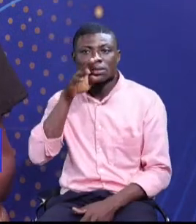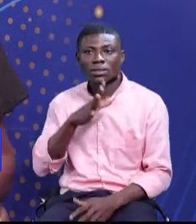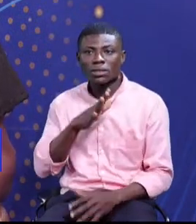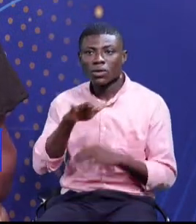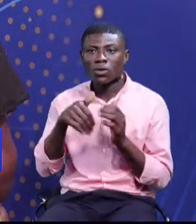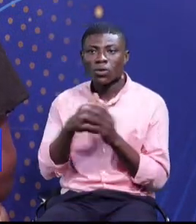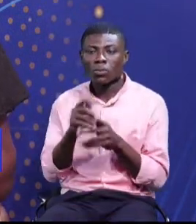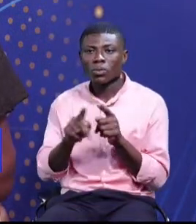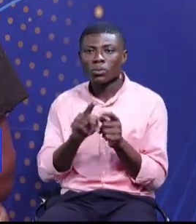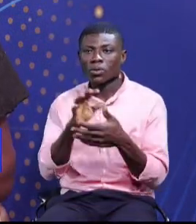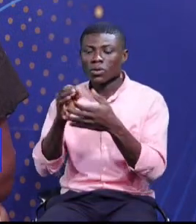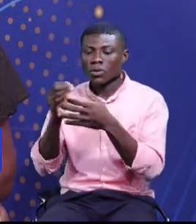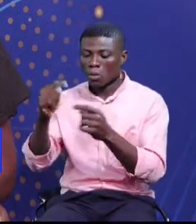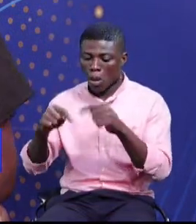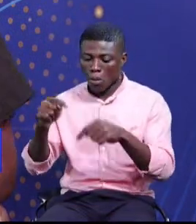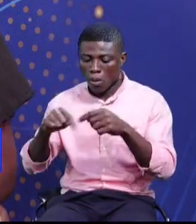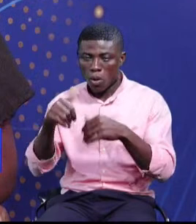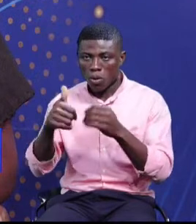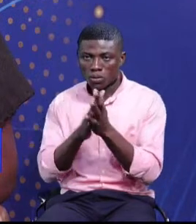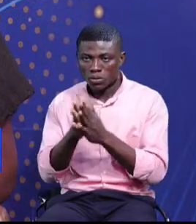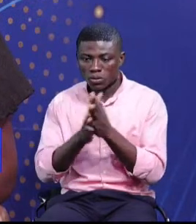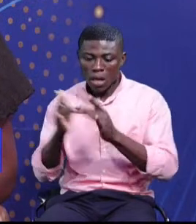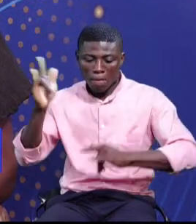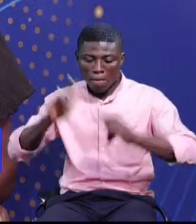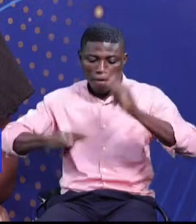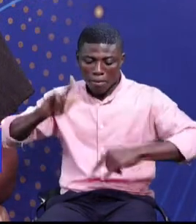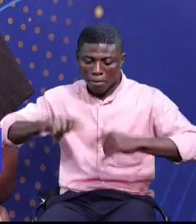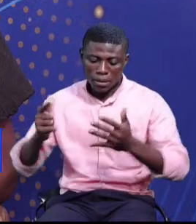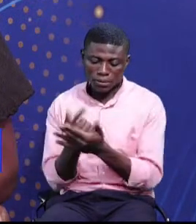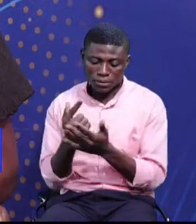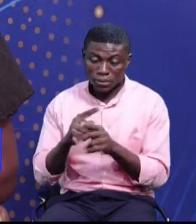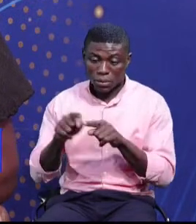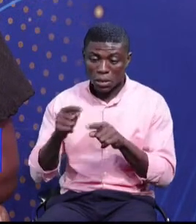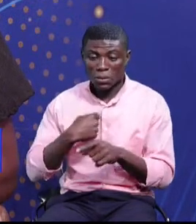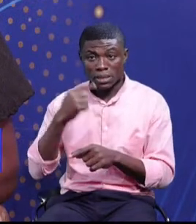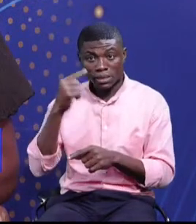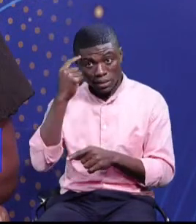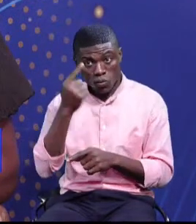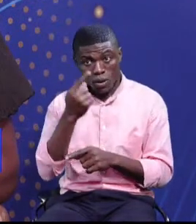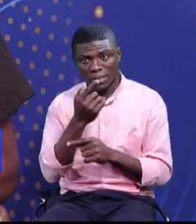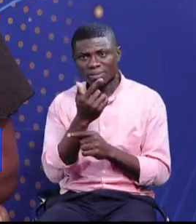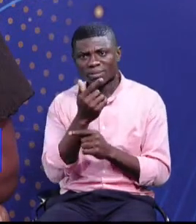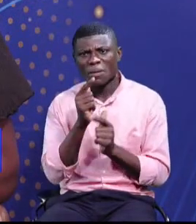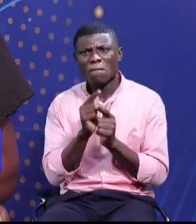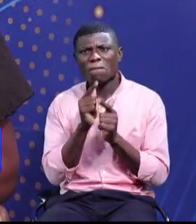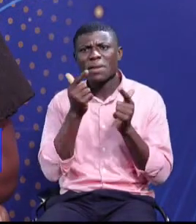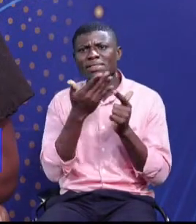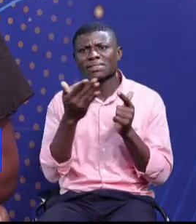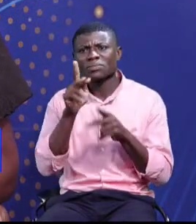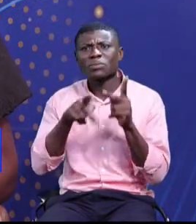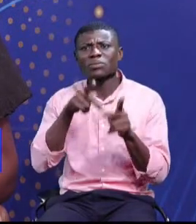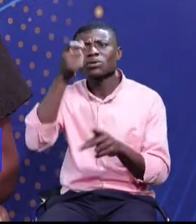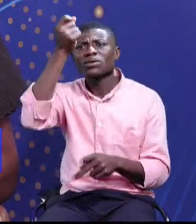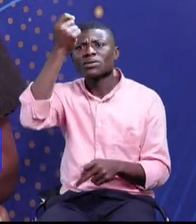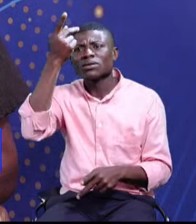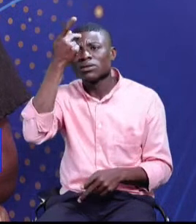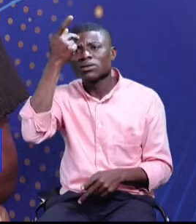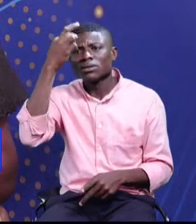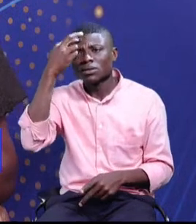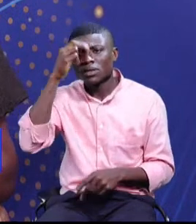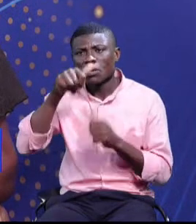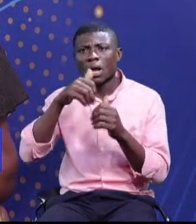Caucasian people, all types of people that were interested in coming. I think one of the biggest things that people don't understand when they're coming